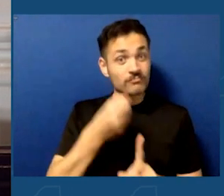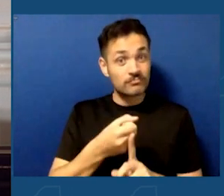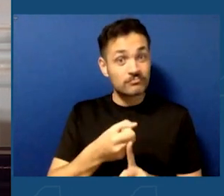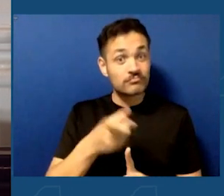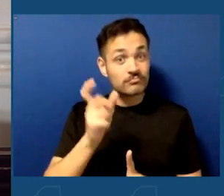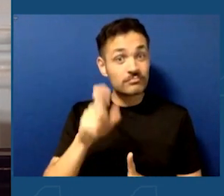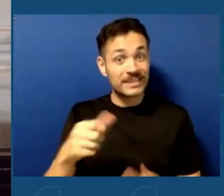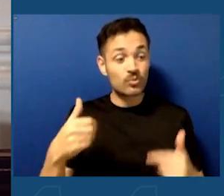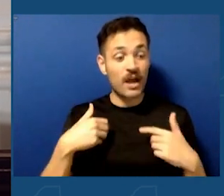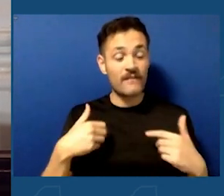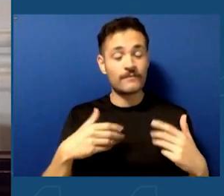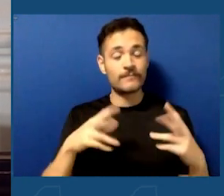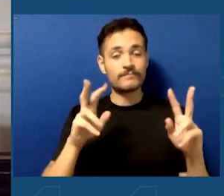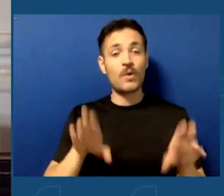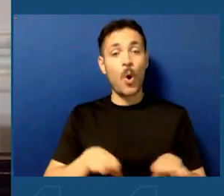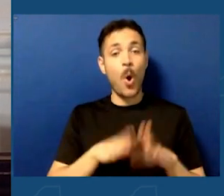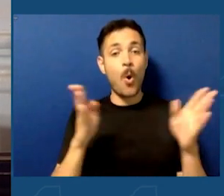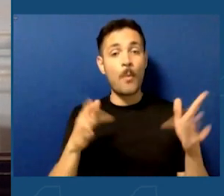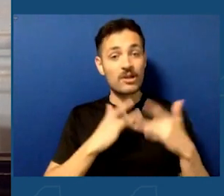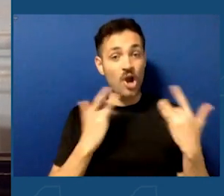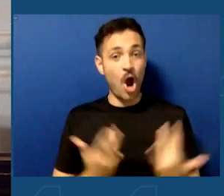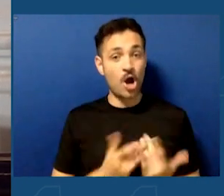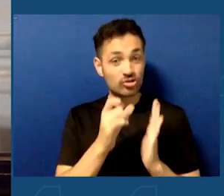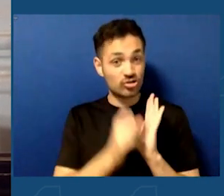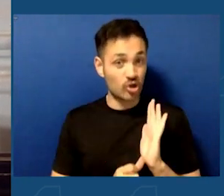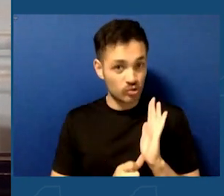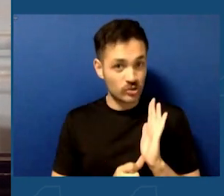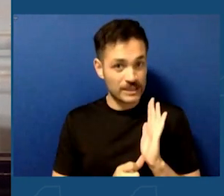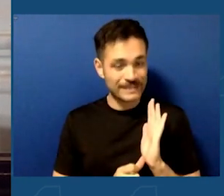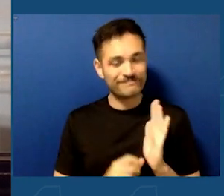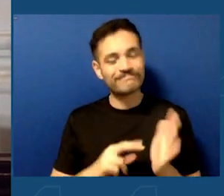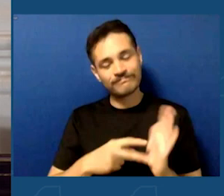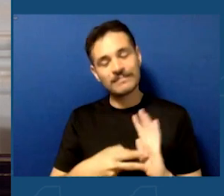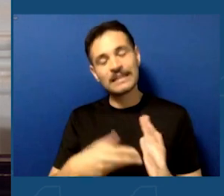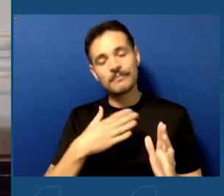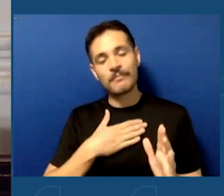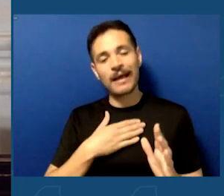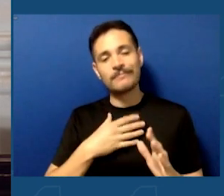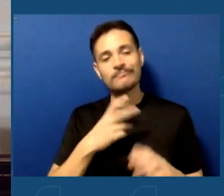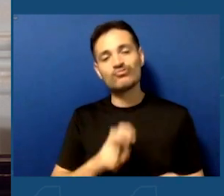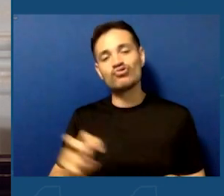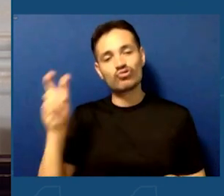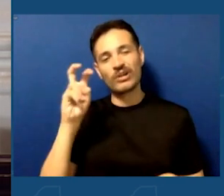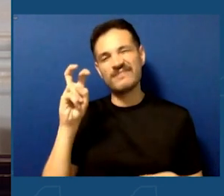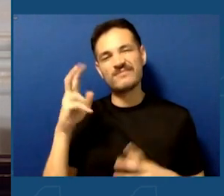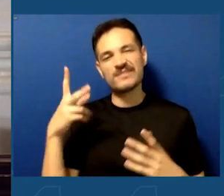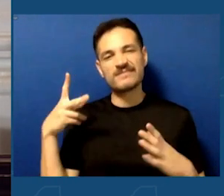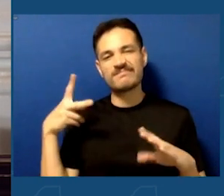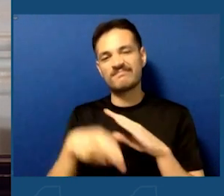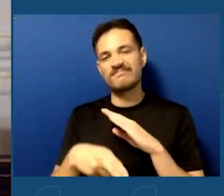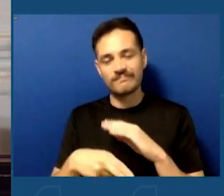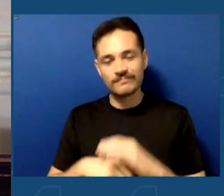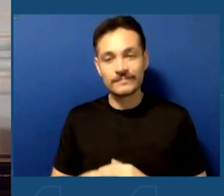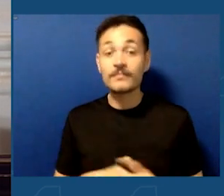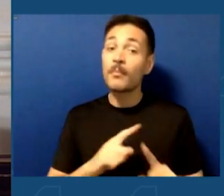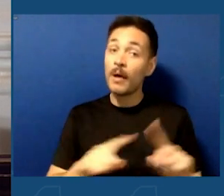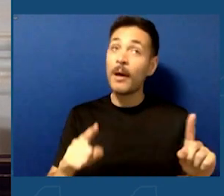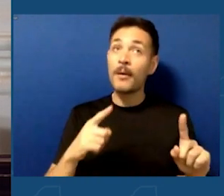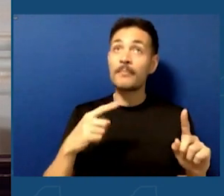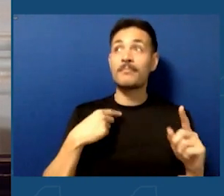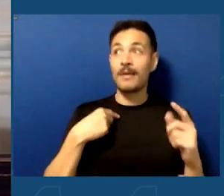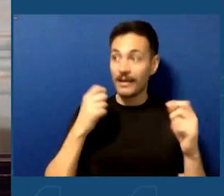summer, which cut short my trip. But the memories that I have stay with me to this day. I'm just